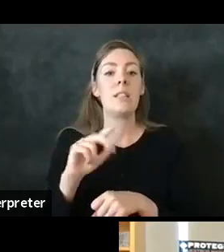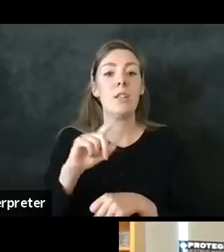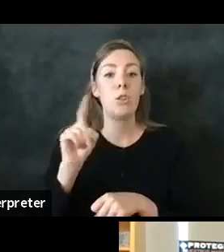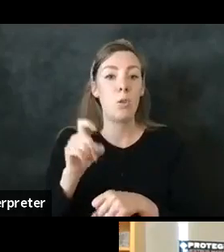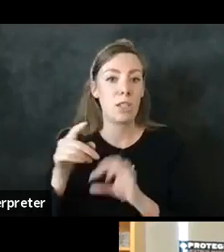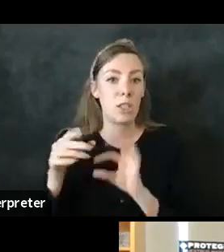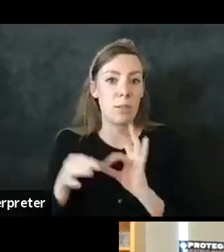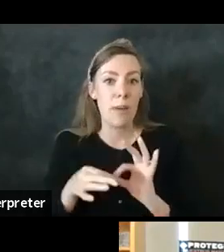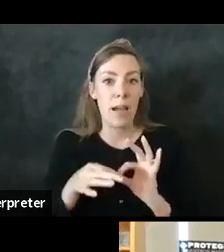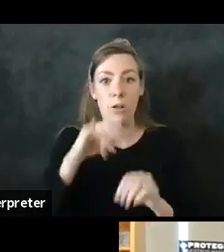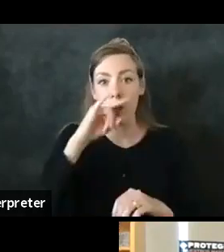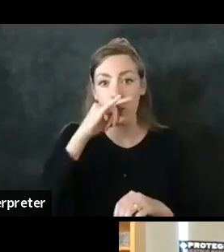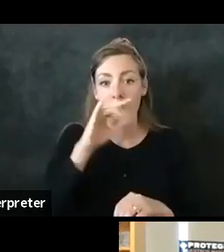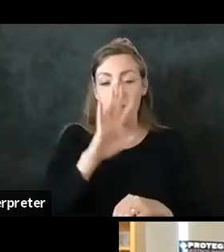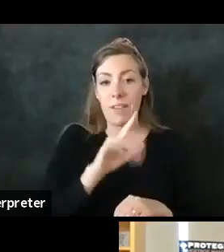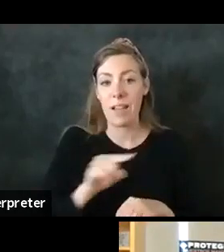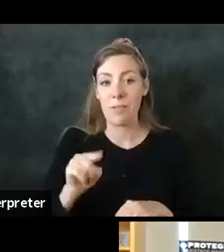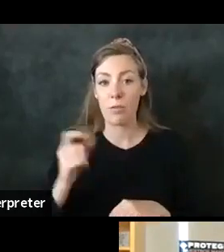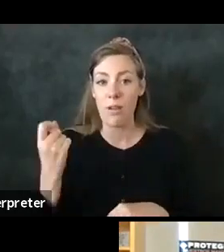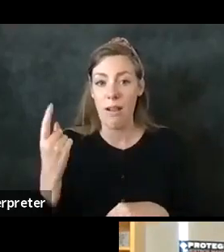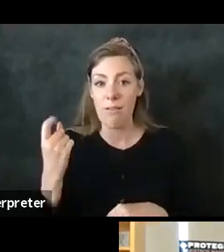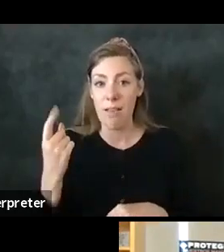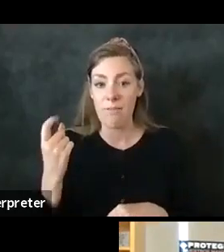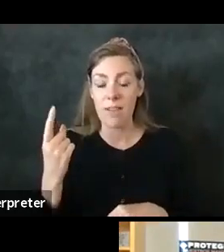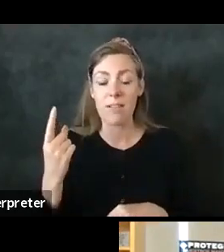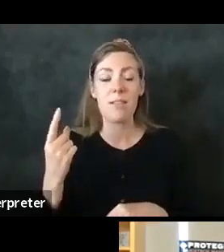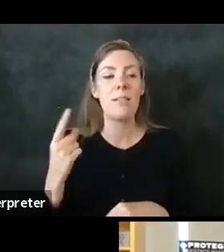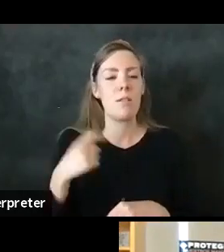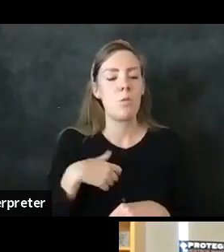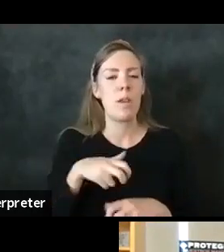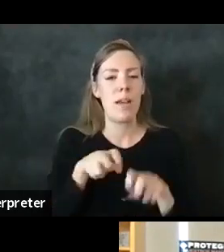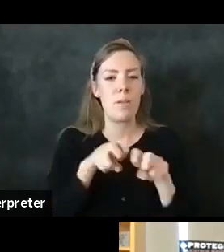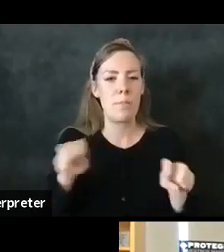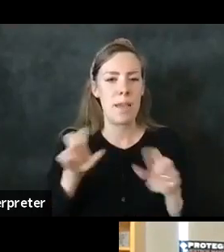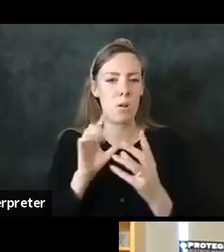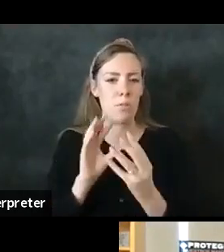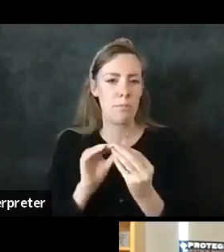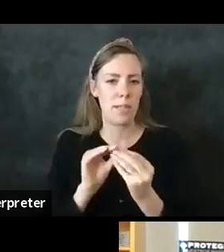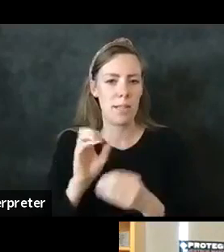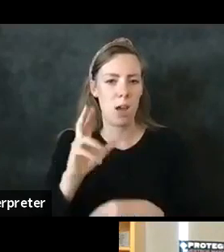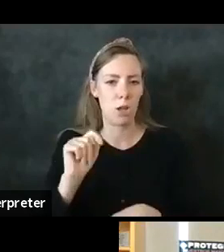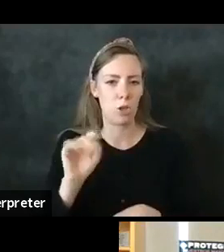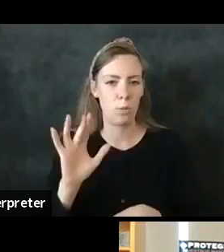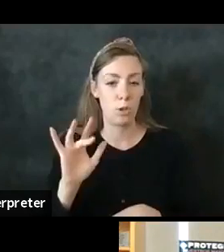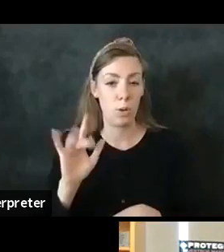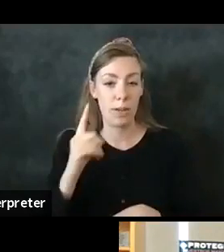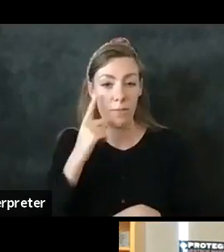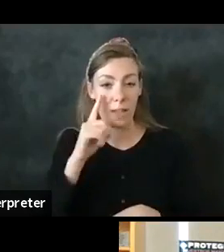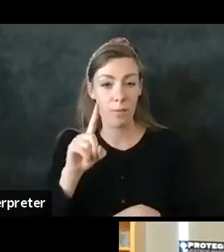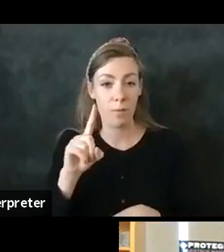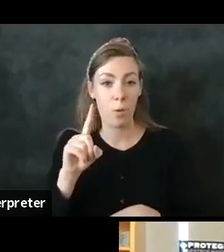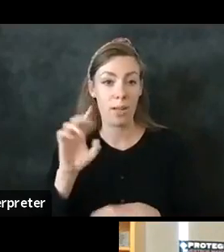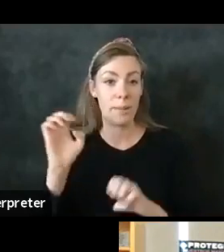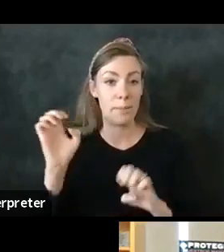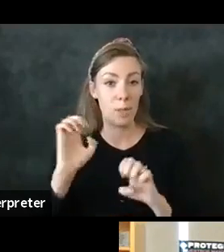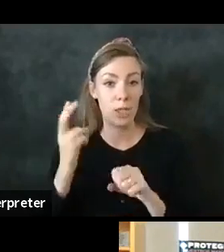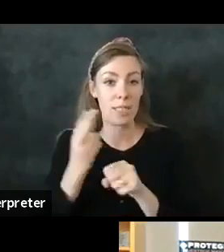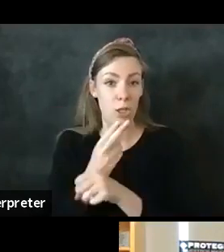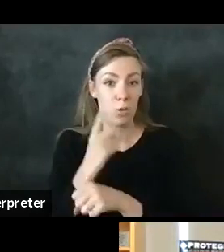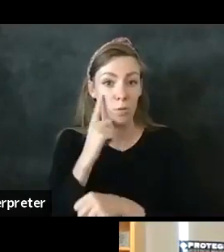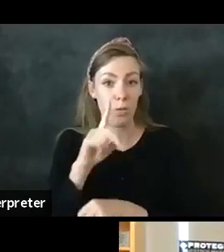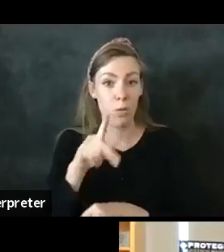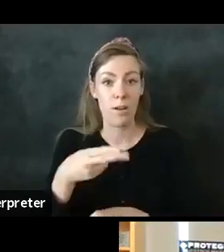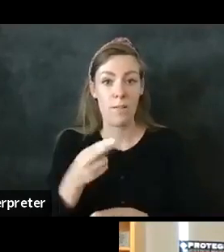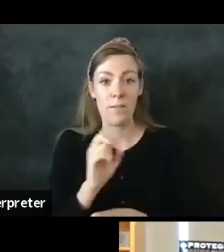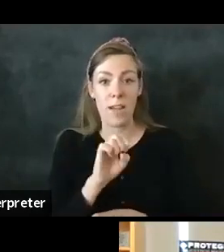11. An FDA panel is meeting October 26th to consider emergency use authorization for the Pfizer vaccine